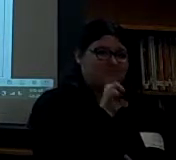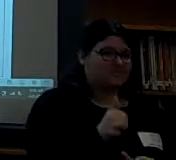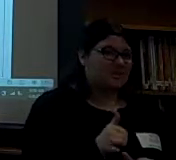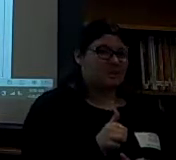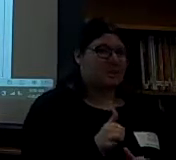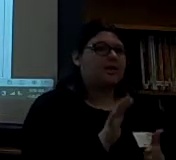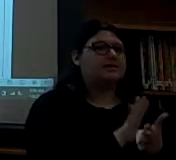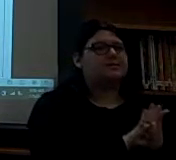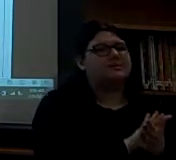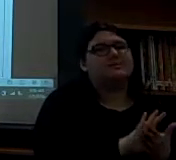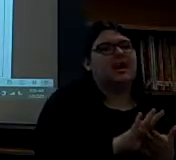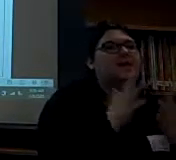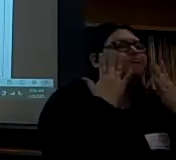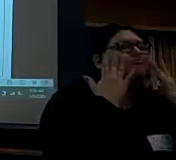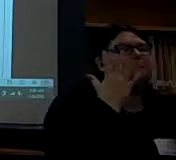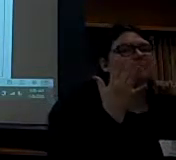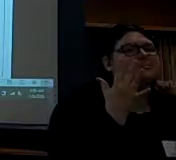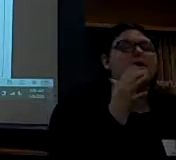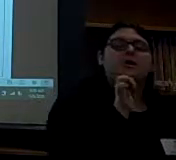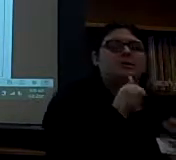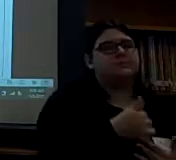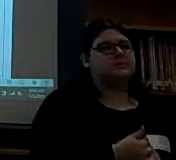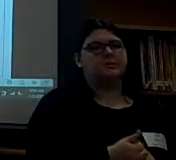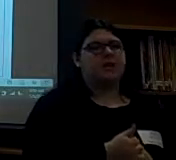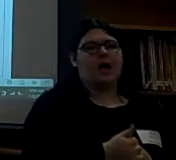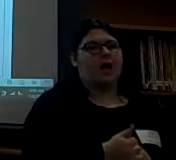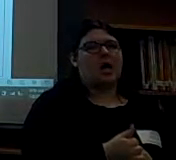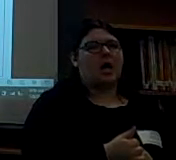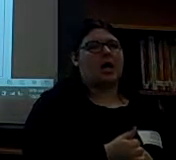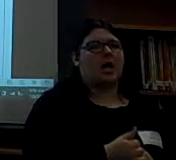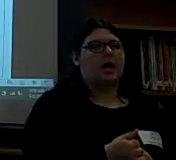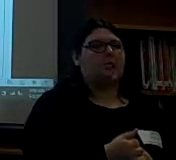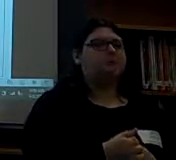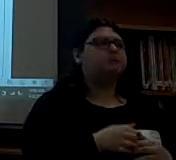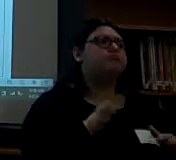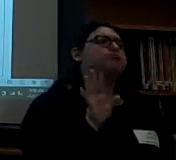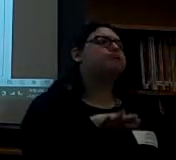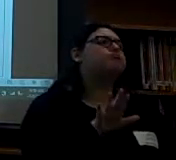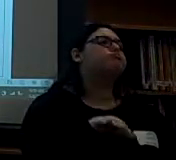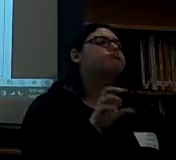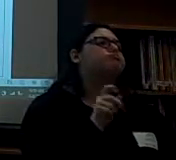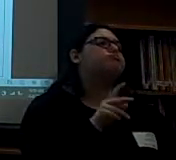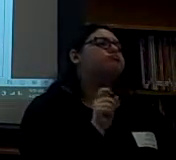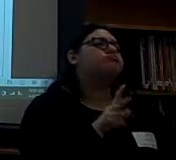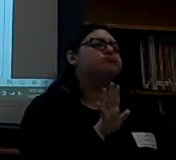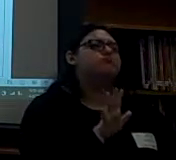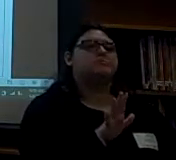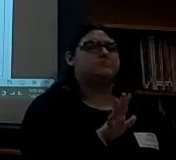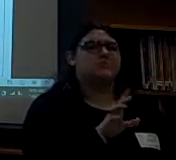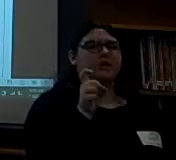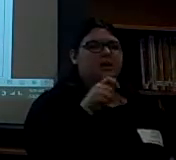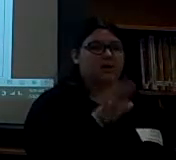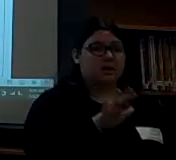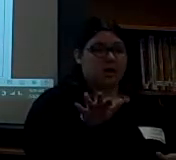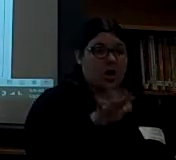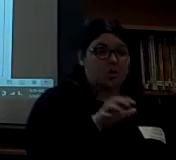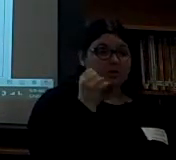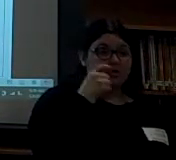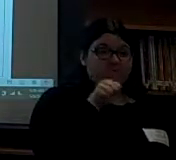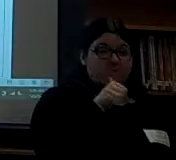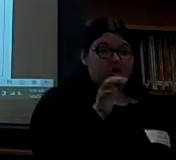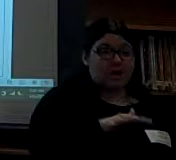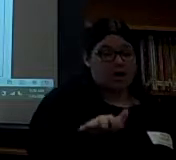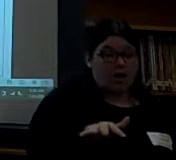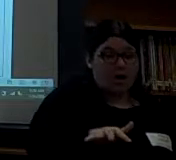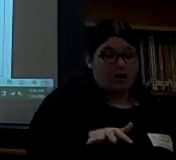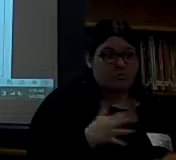be nice to them. This is not to be permissive in any way. The reason you have to stay calm is if you are not calm, do you